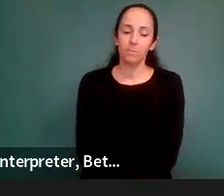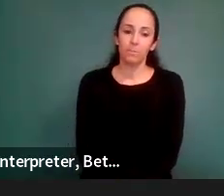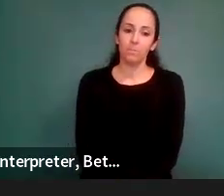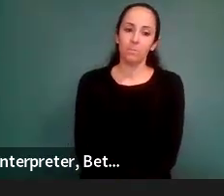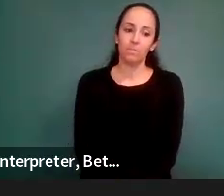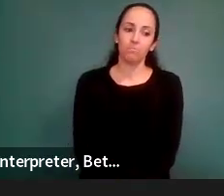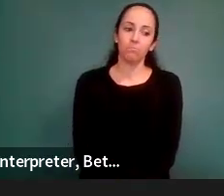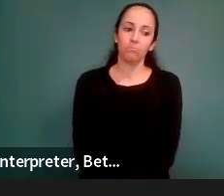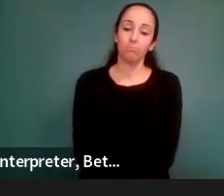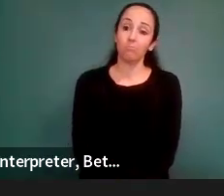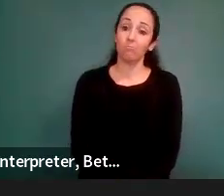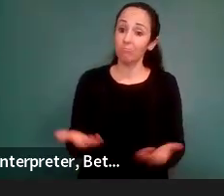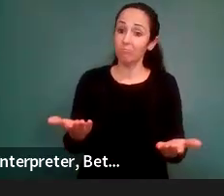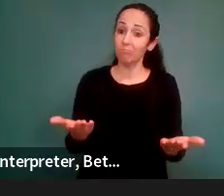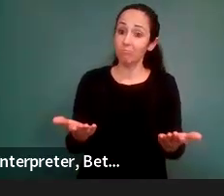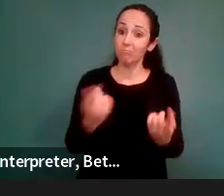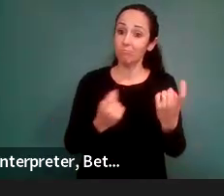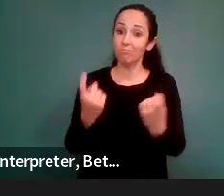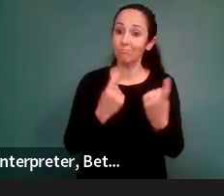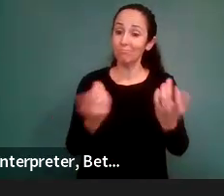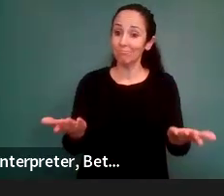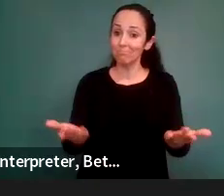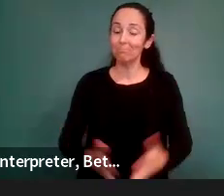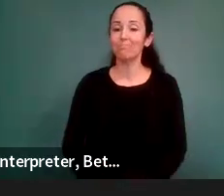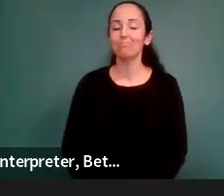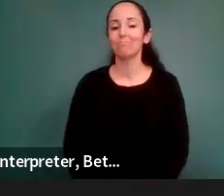We'll open up to the crowd for any questions.